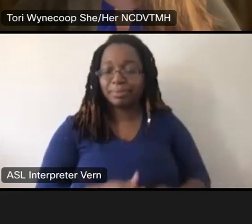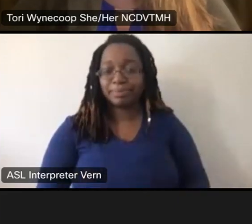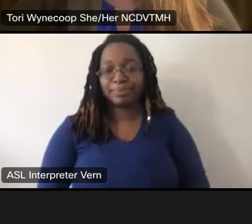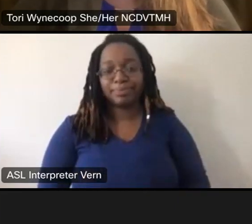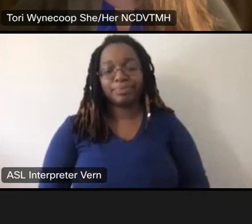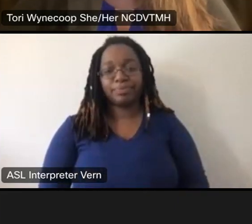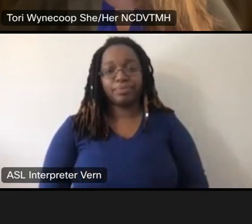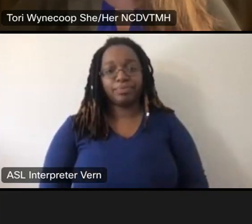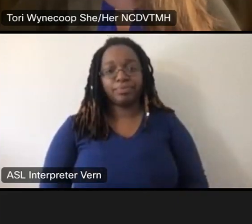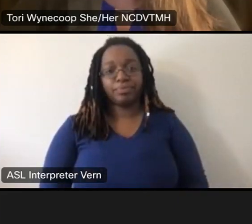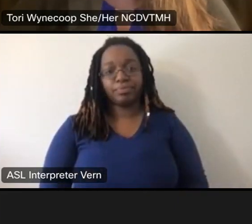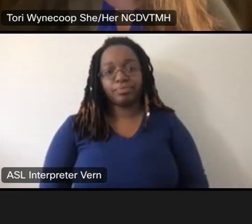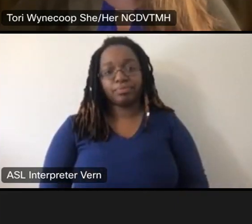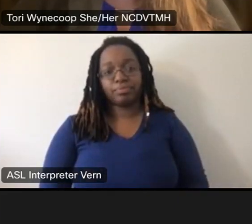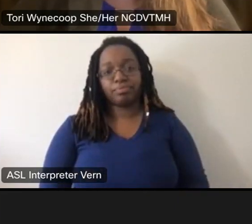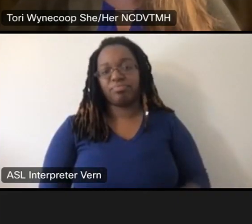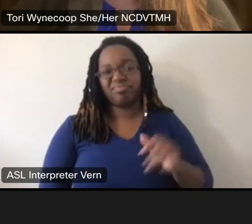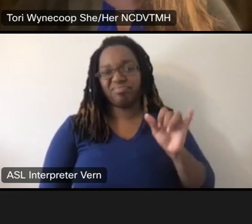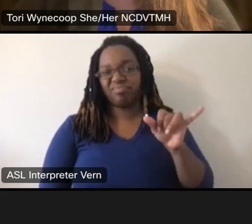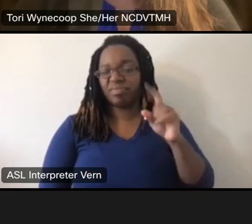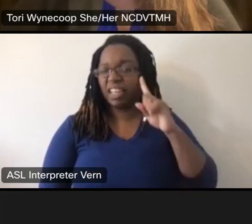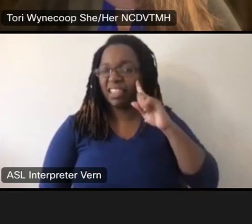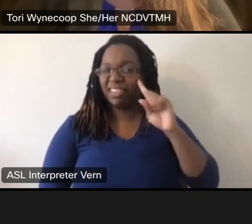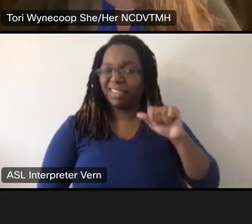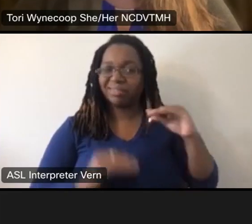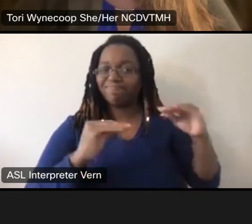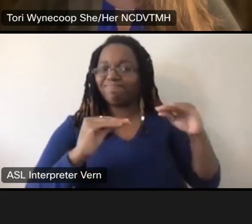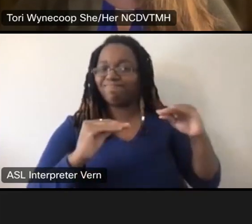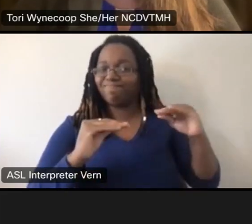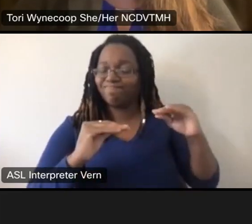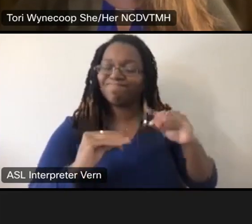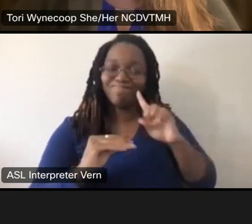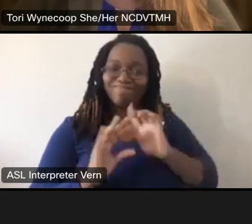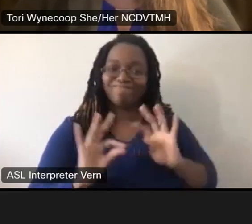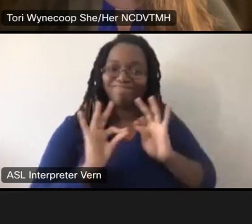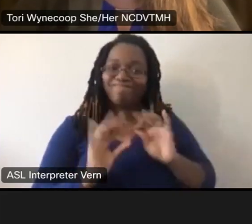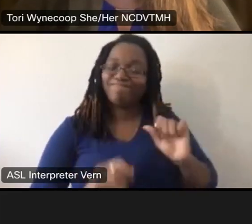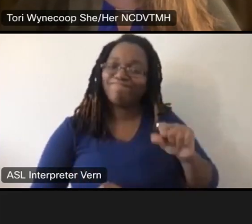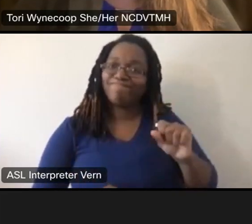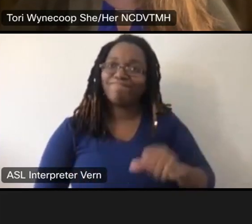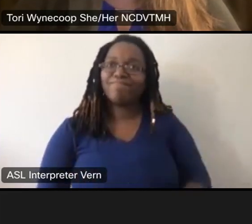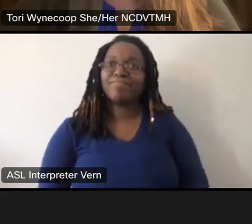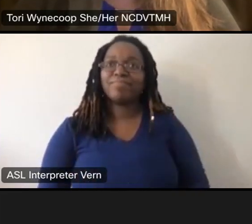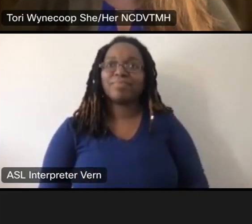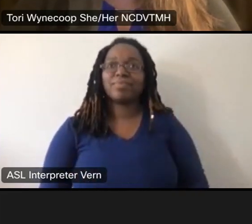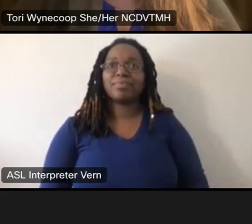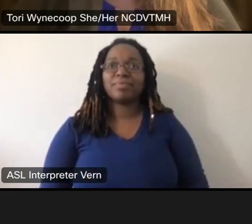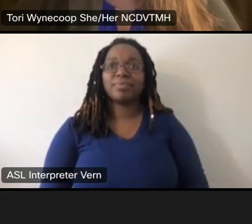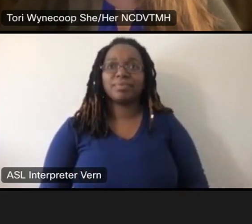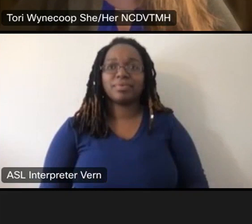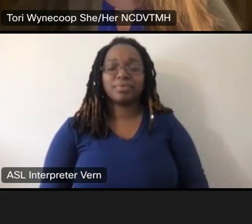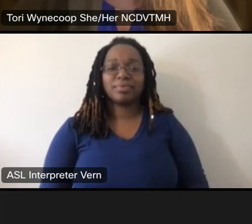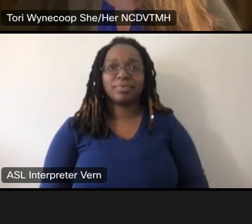So yeah, I think that education is really critical and in short supply.